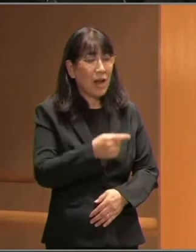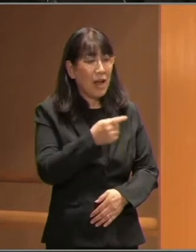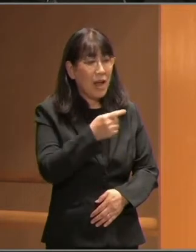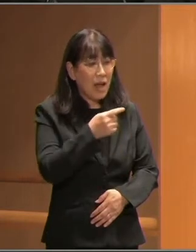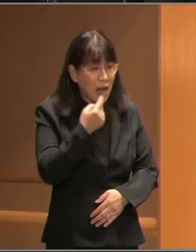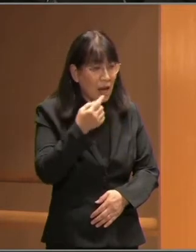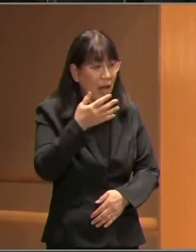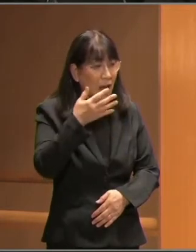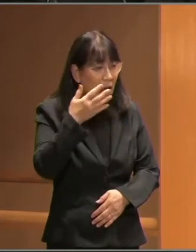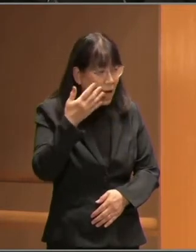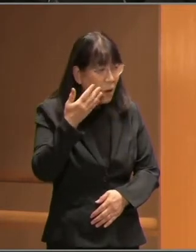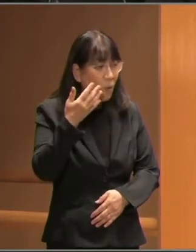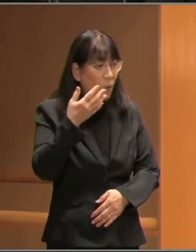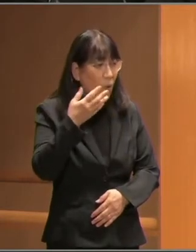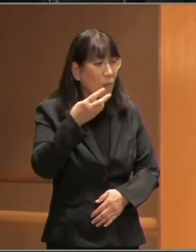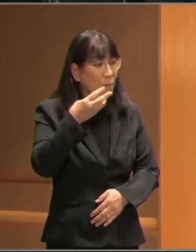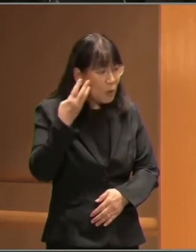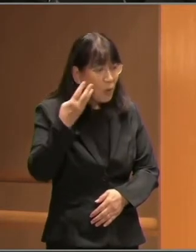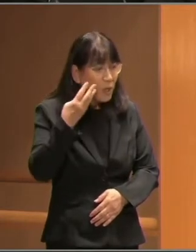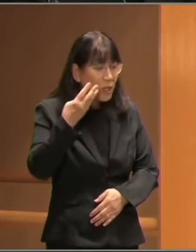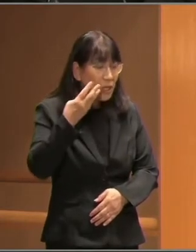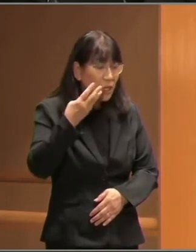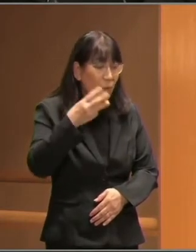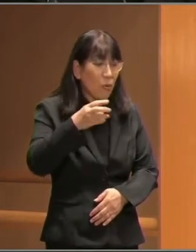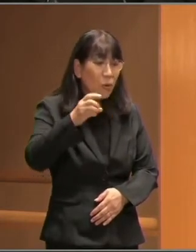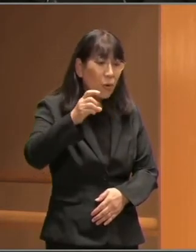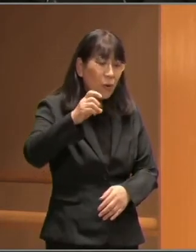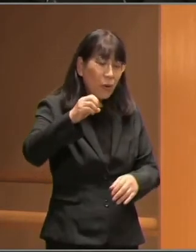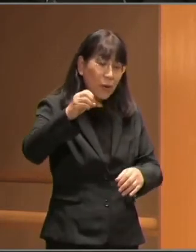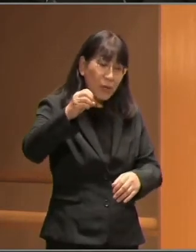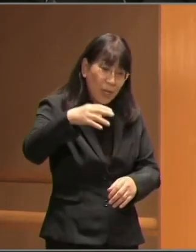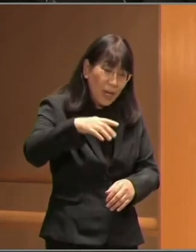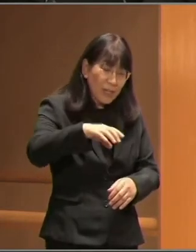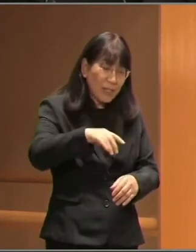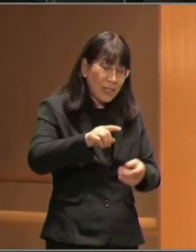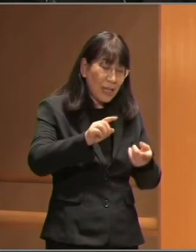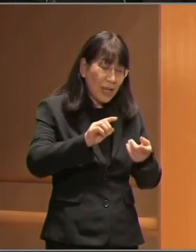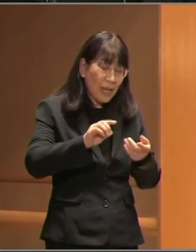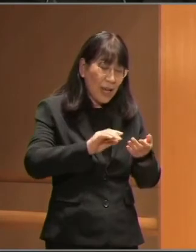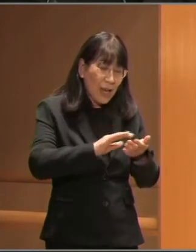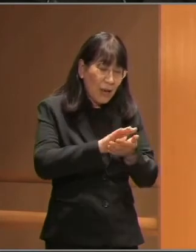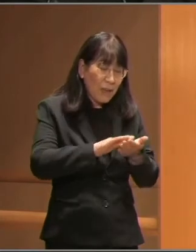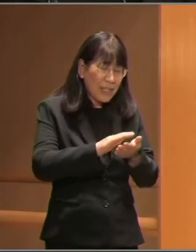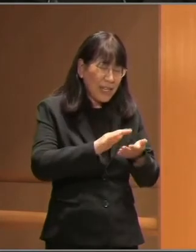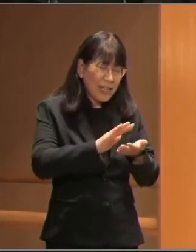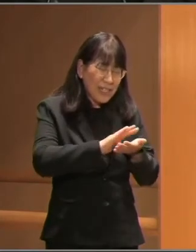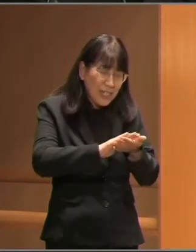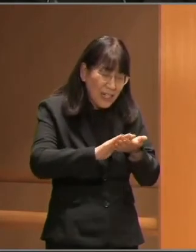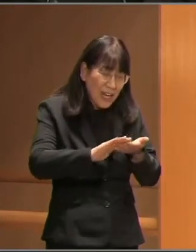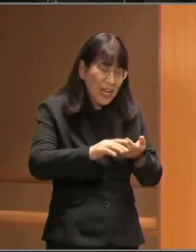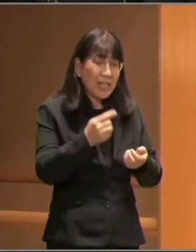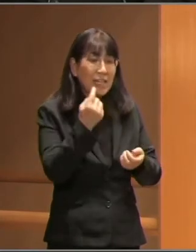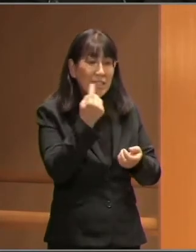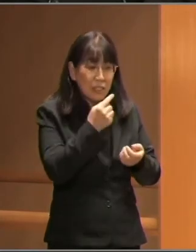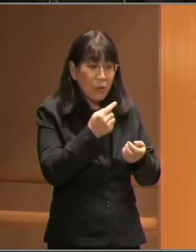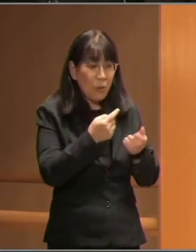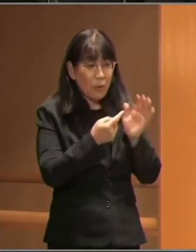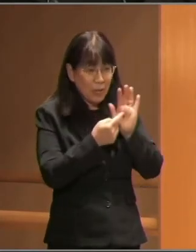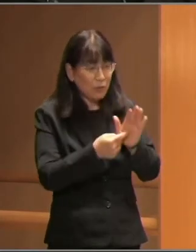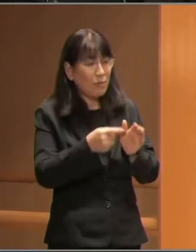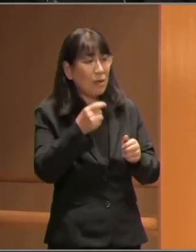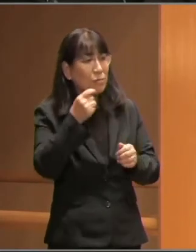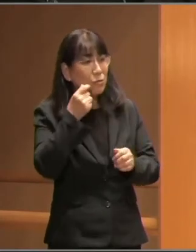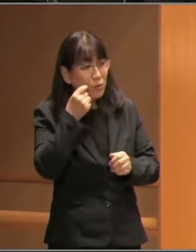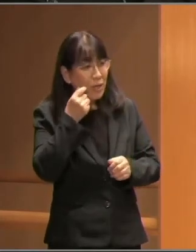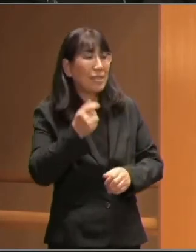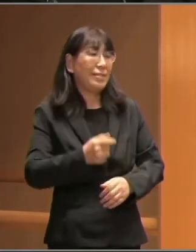red, blue, green lights are combined to make very clean